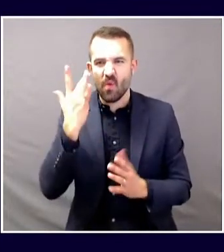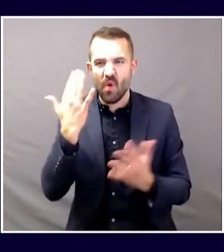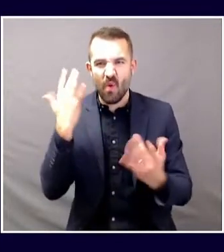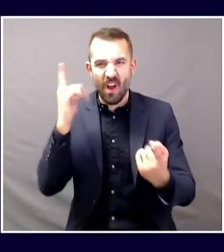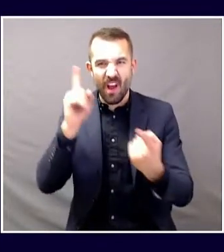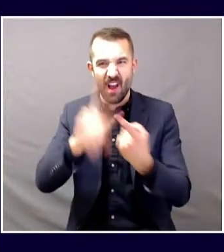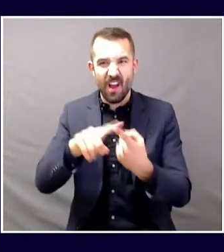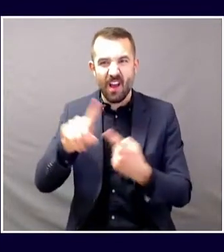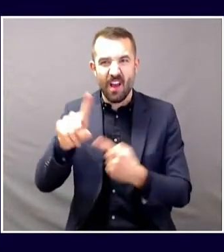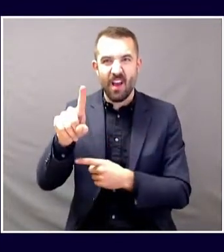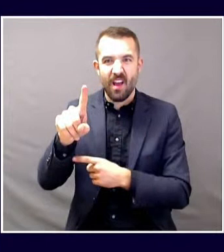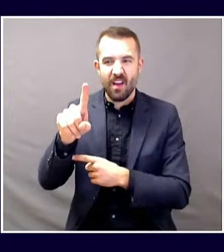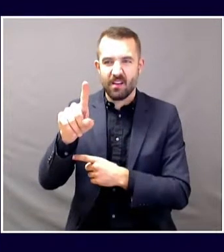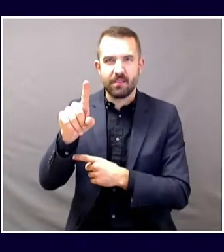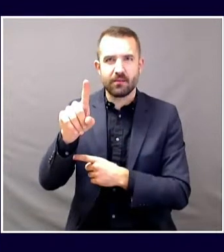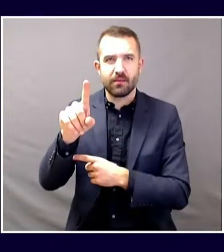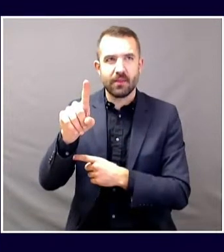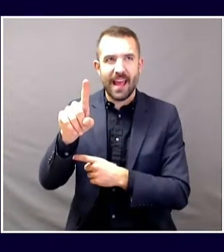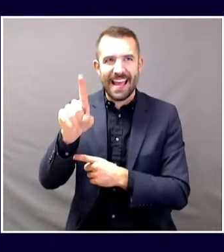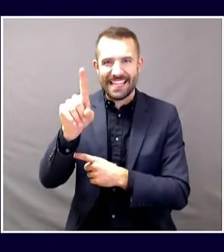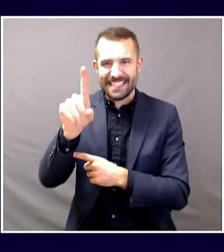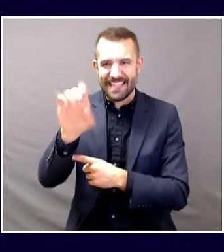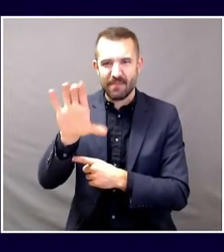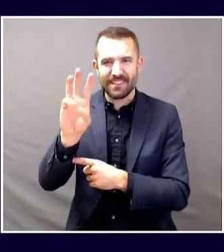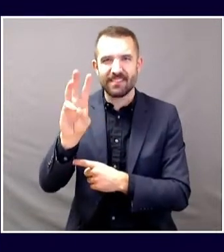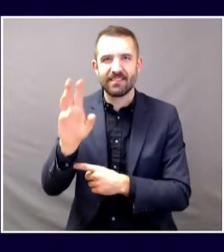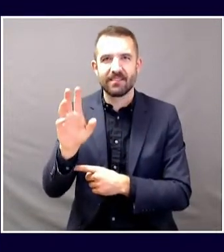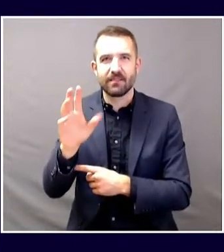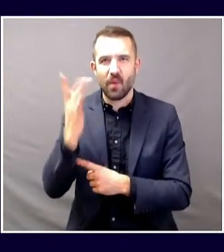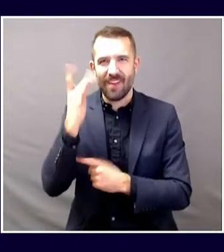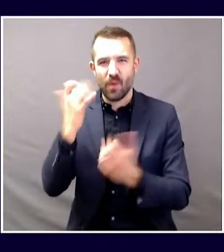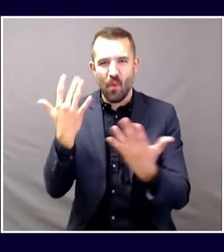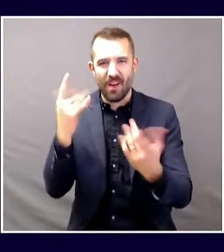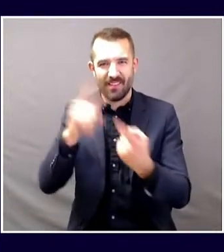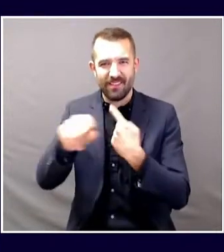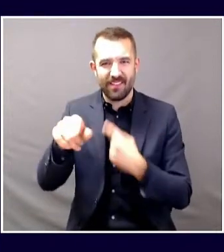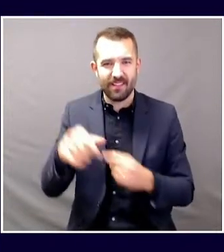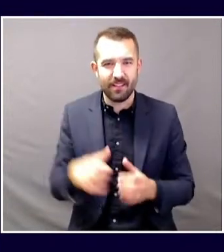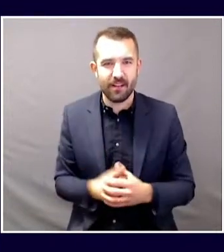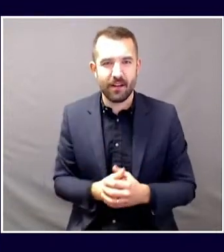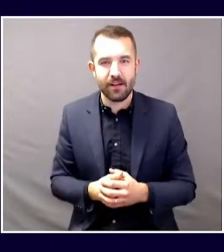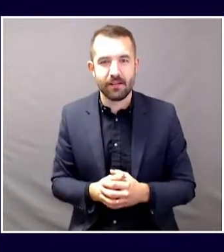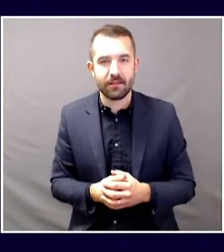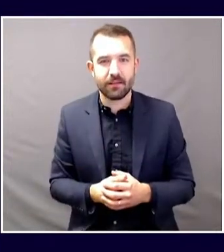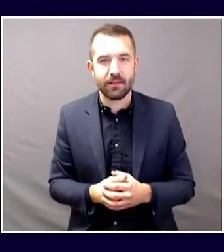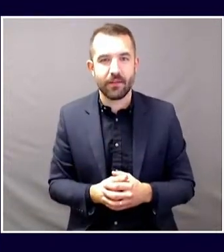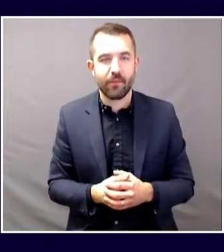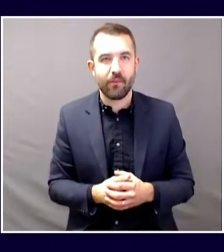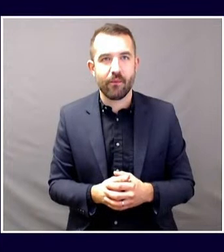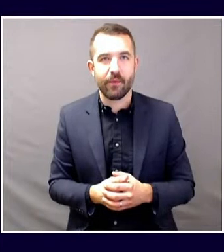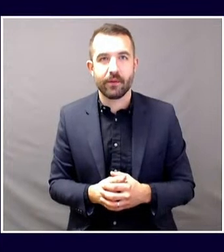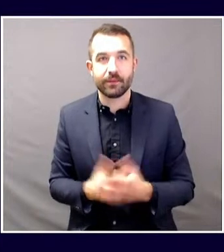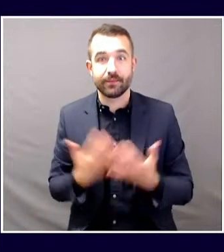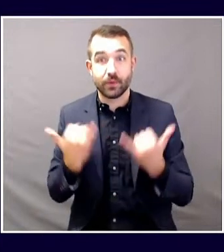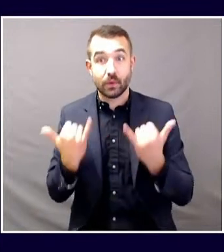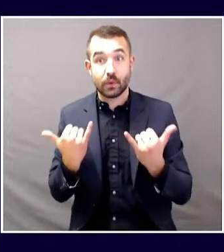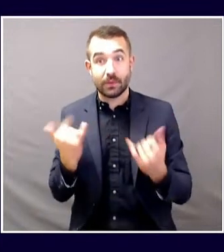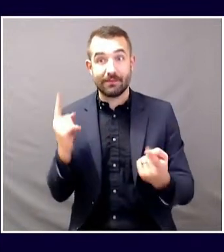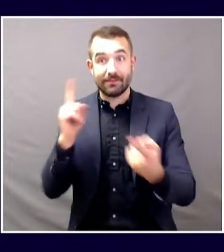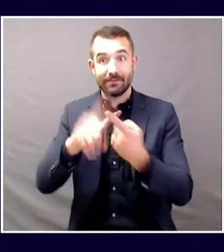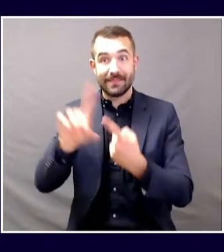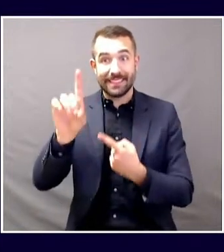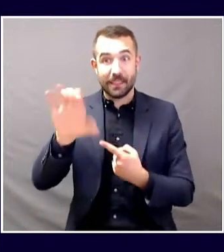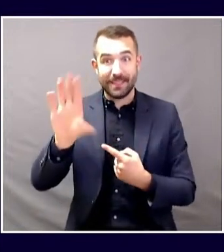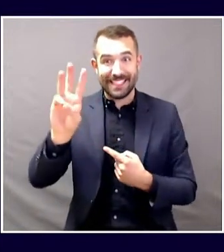So Dustin, where we wanted to start there, and I should have noted, we're joined this afternoon, particularly for questions of this nature, by